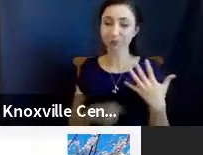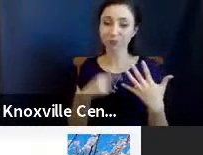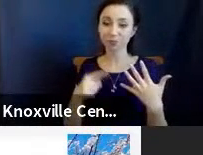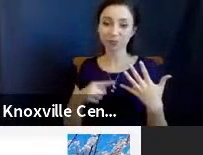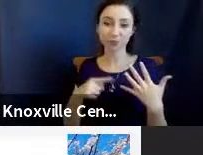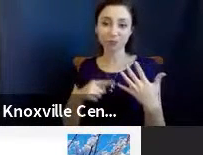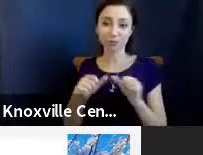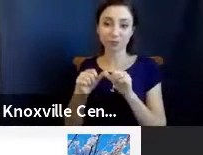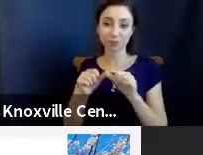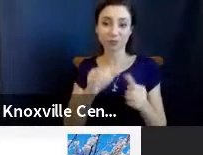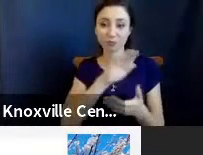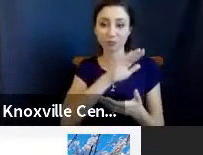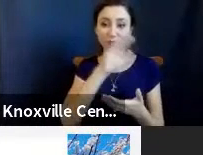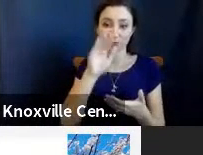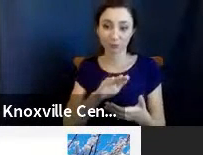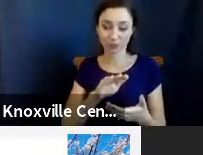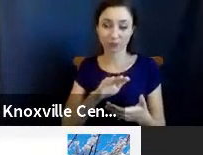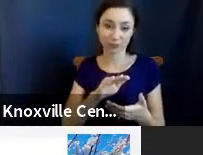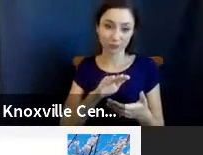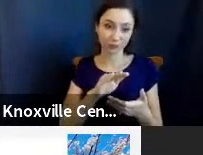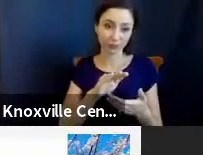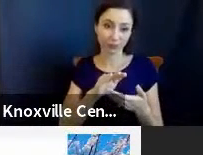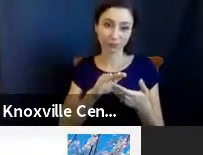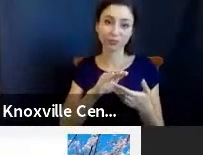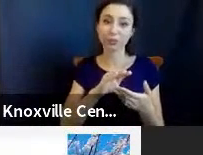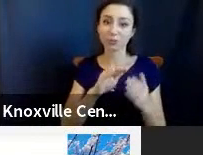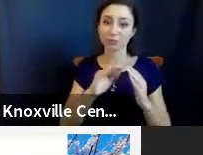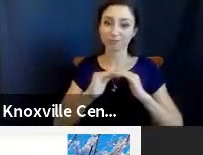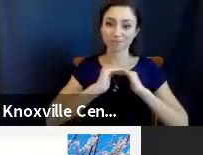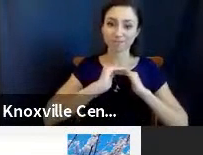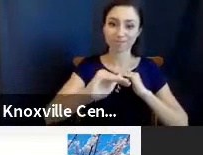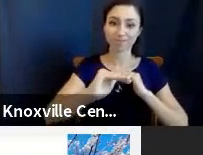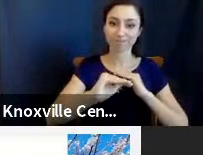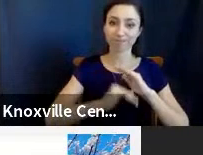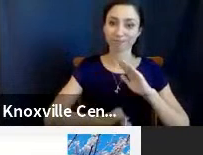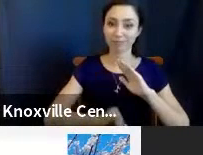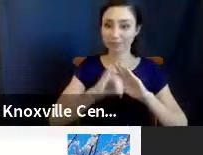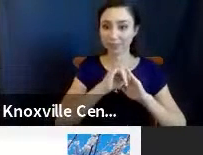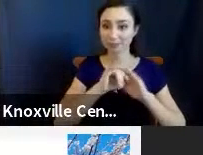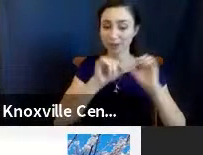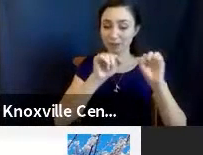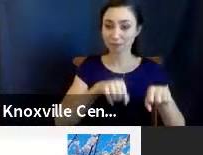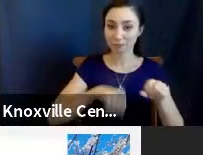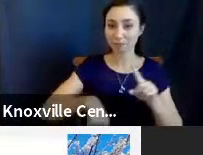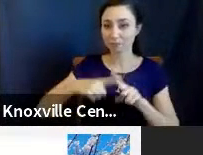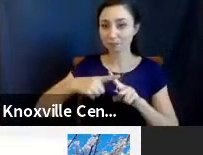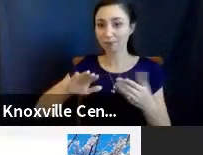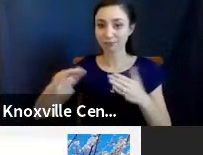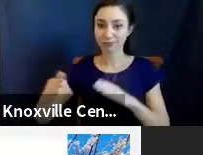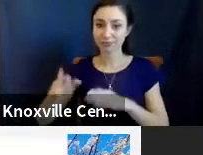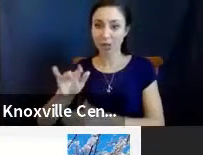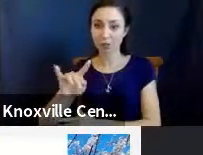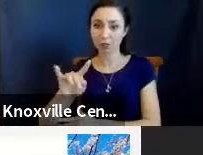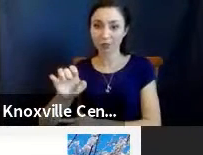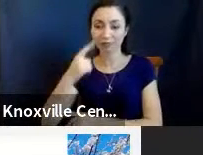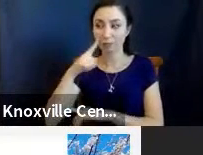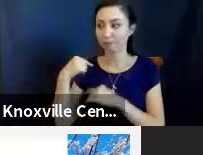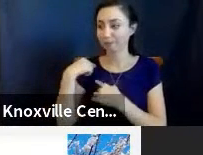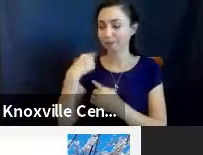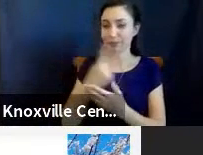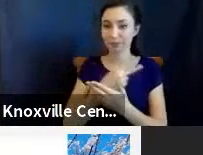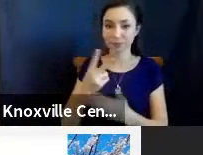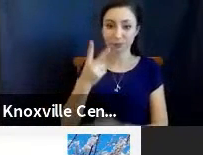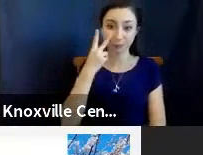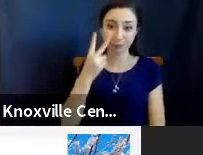decreased COVID-19 related death rate or identified positive or probable cases. Over the past 2 weeks, we have seen